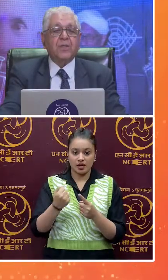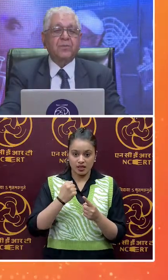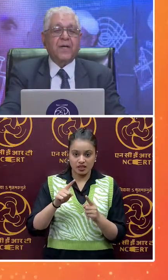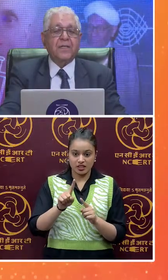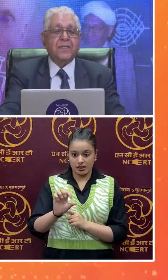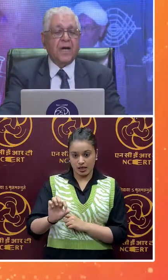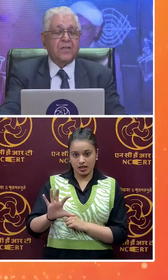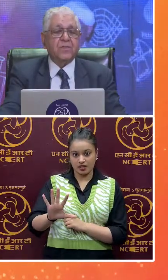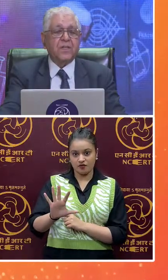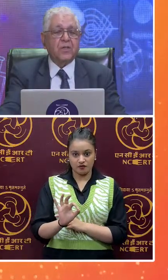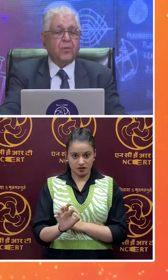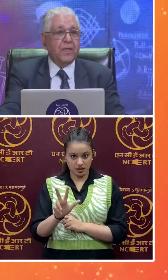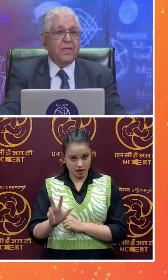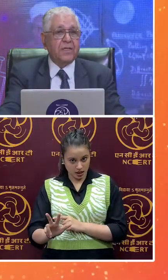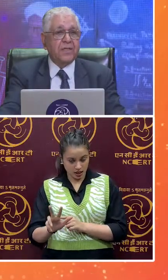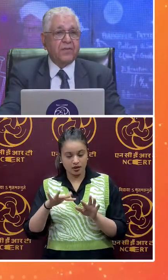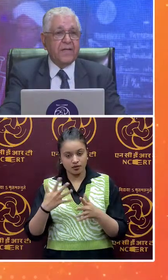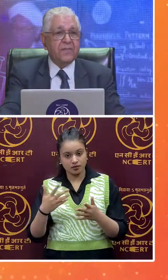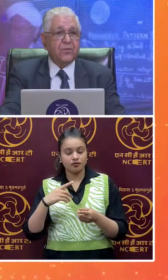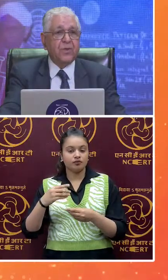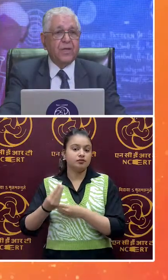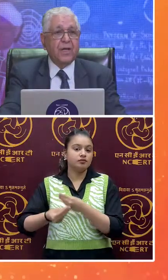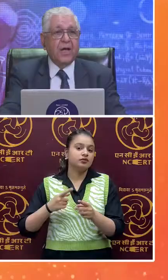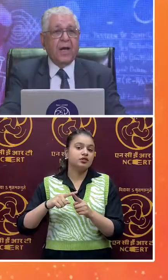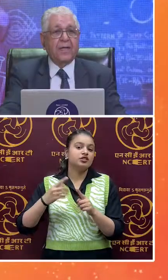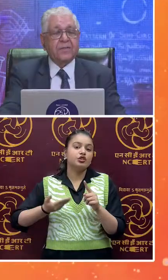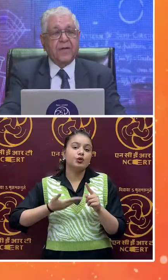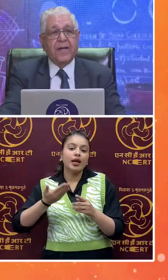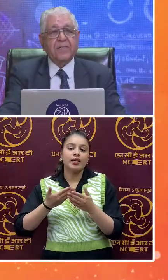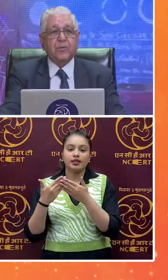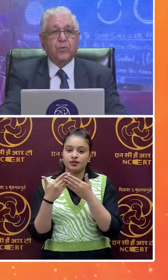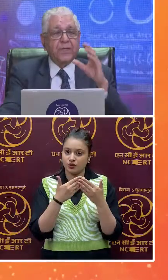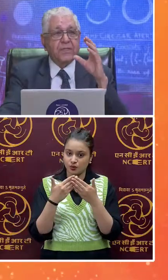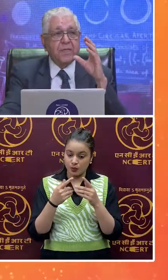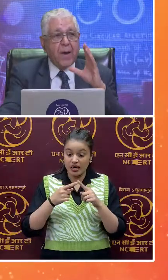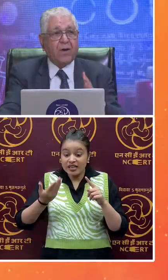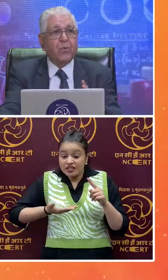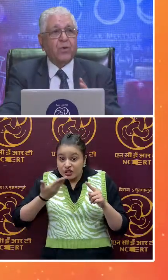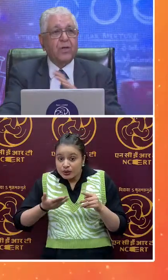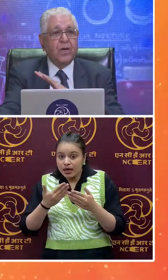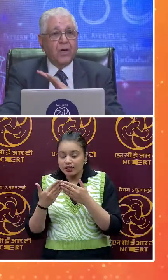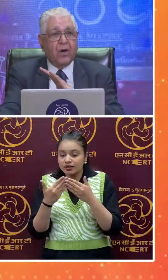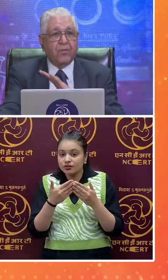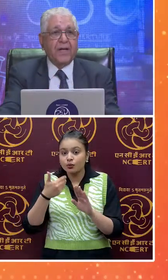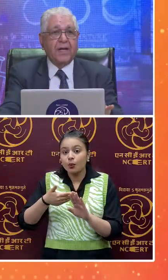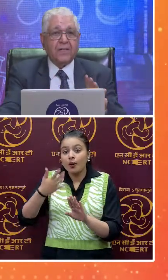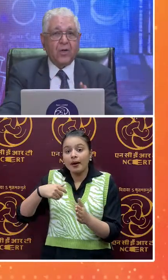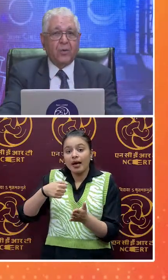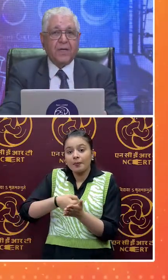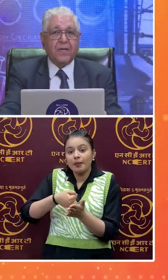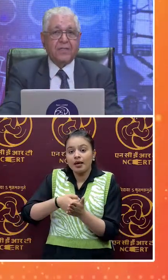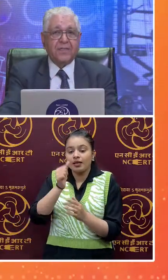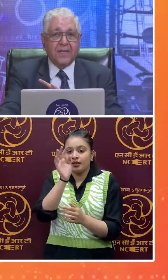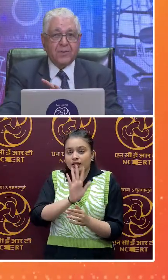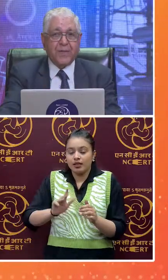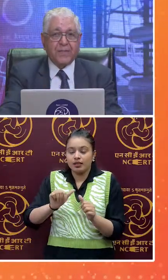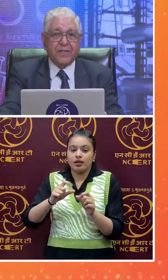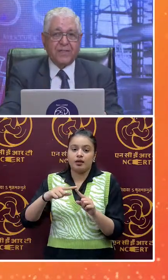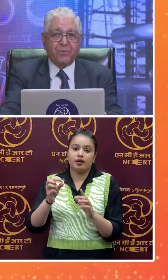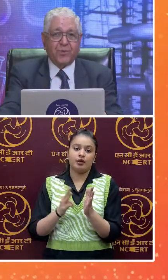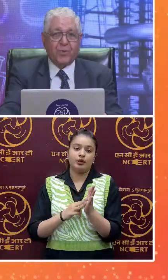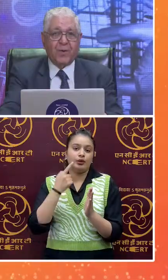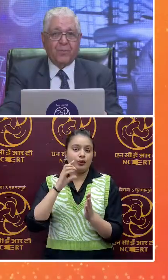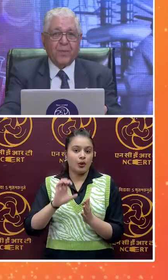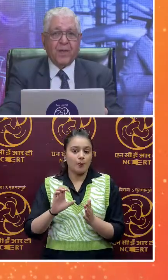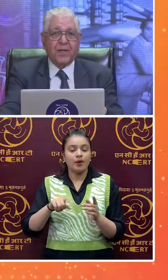Ramana was made in charge of the atomic energy training school, and his training school is the backbone of India's atomic energy and space